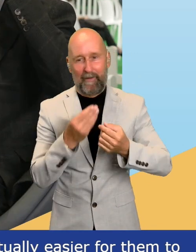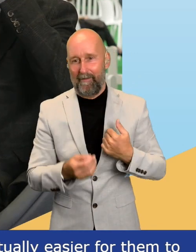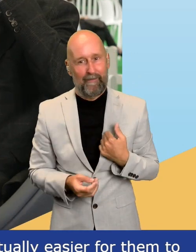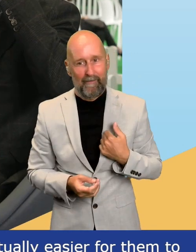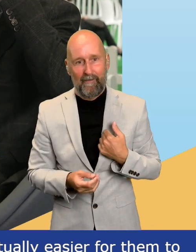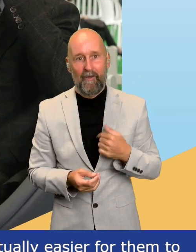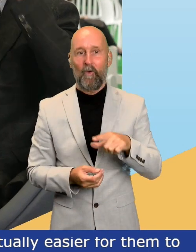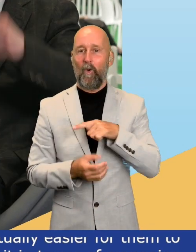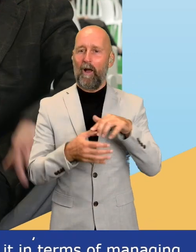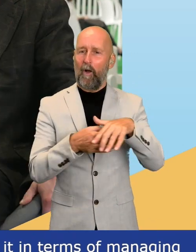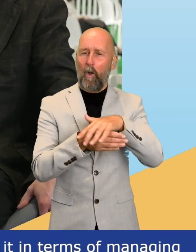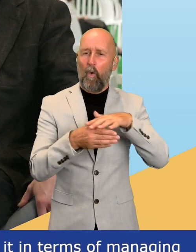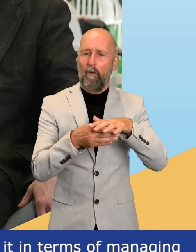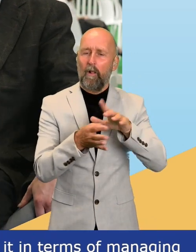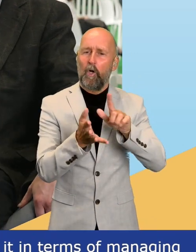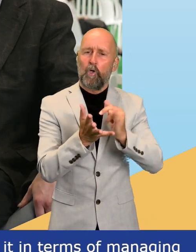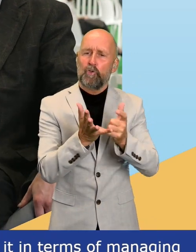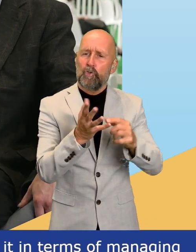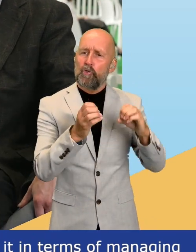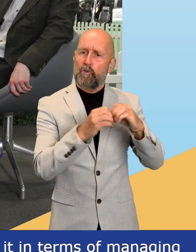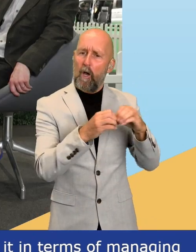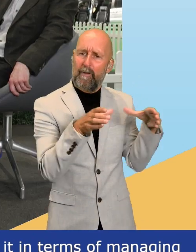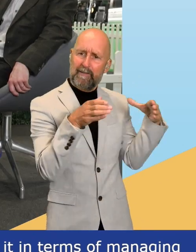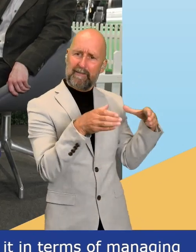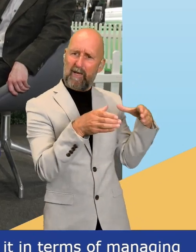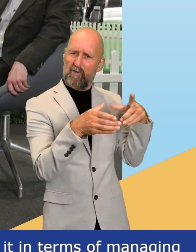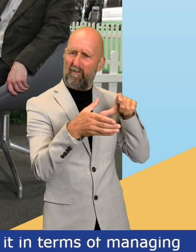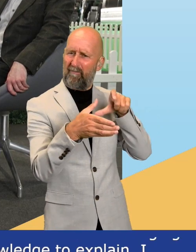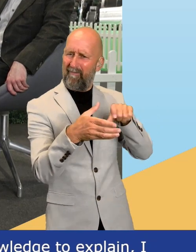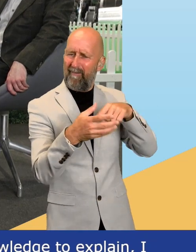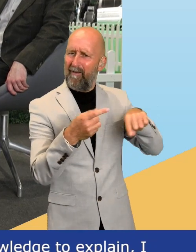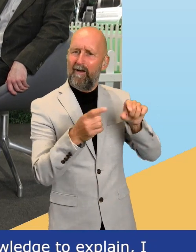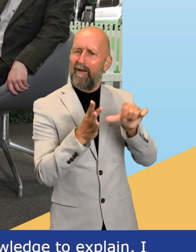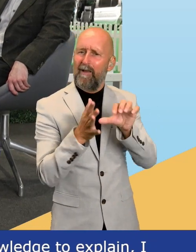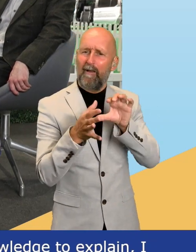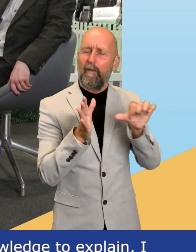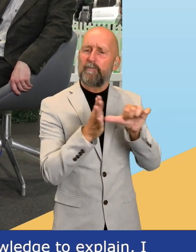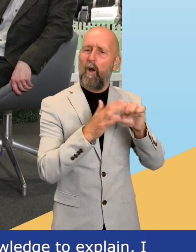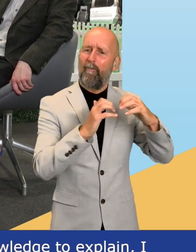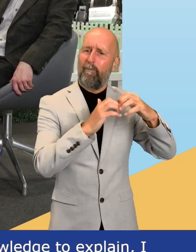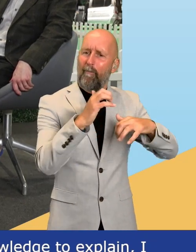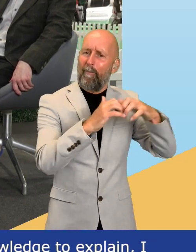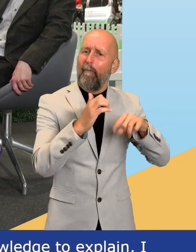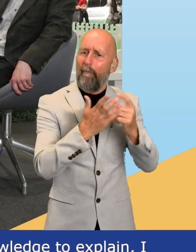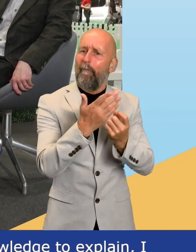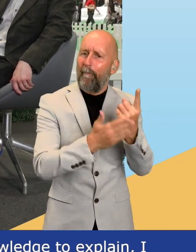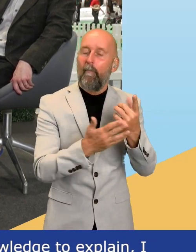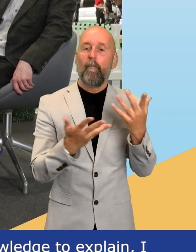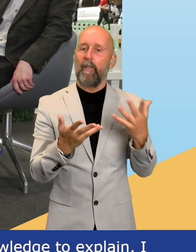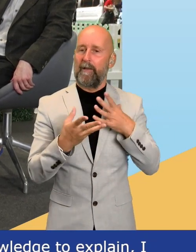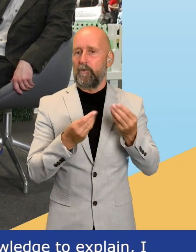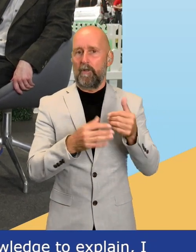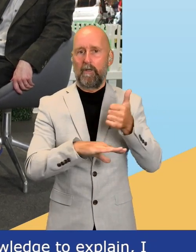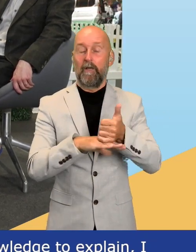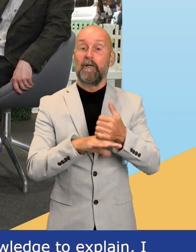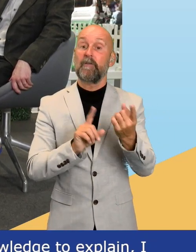think local substations and things like that, and I think there are some issues to be overcome. But from my understanding, yeah, all answers point